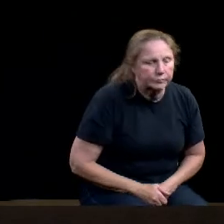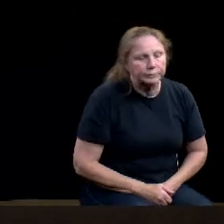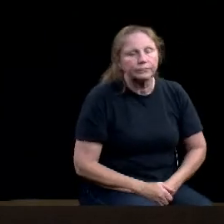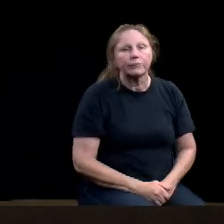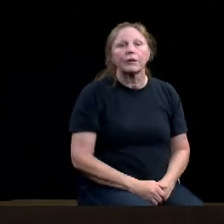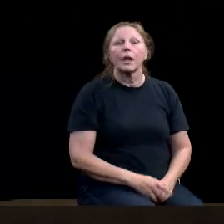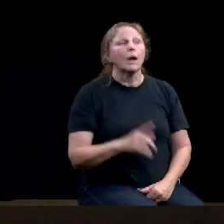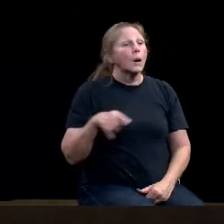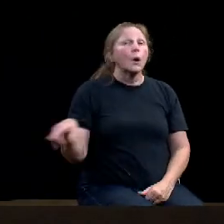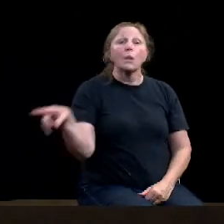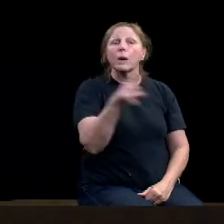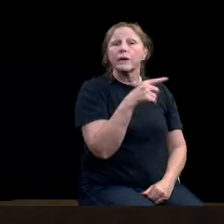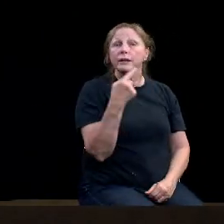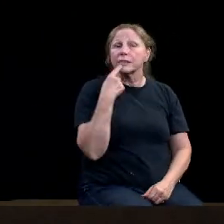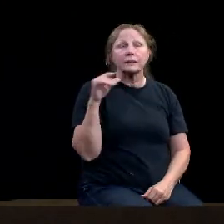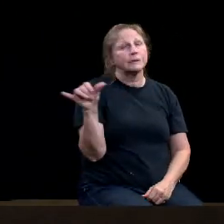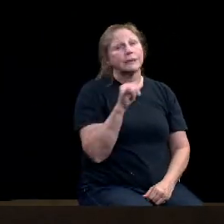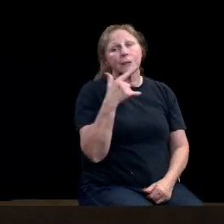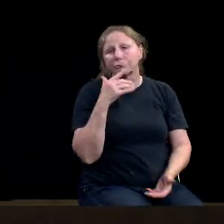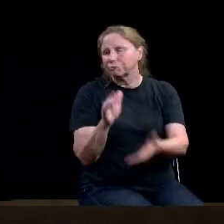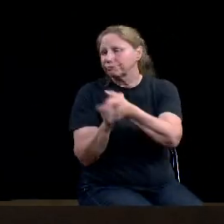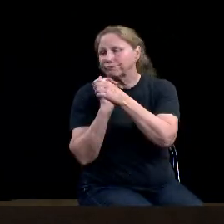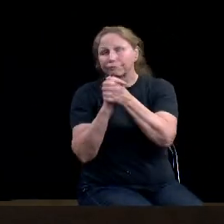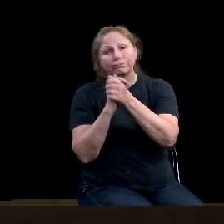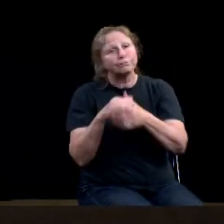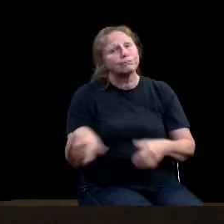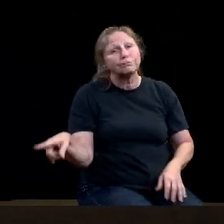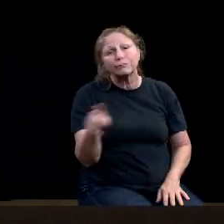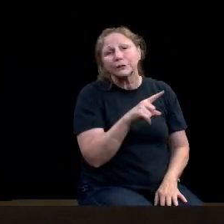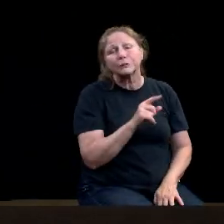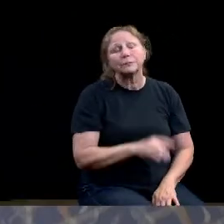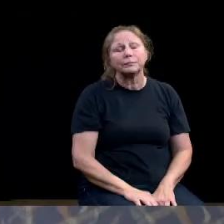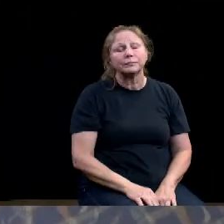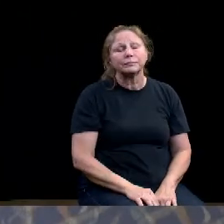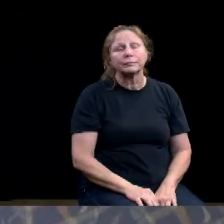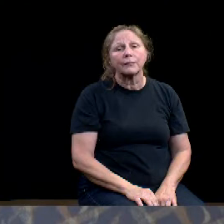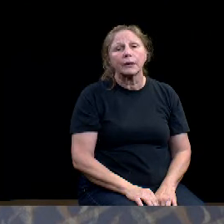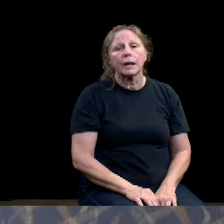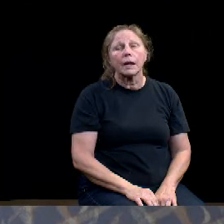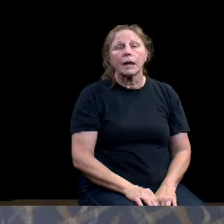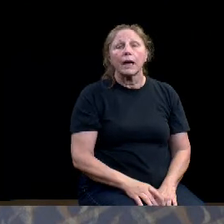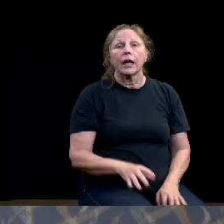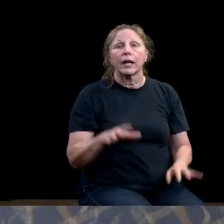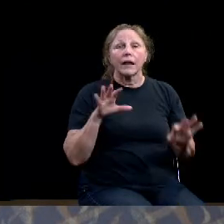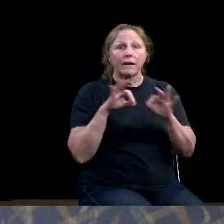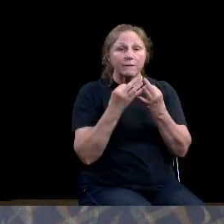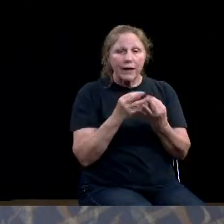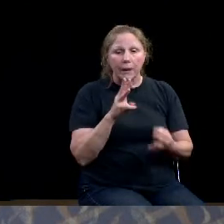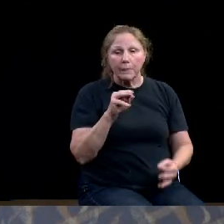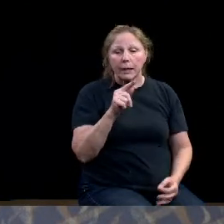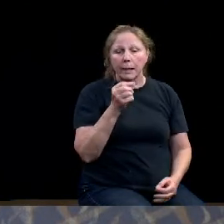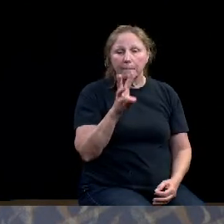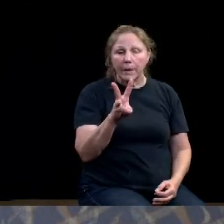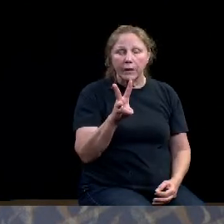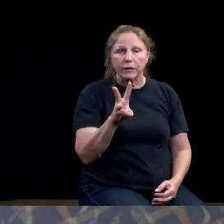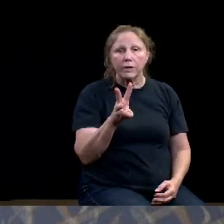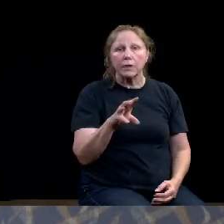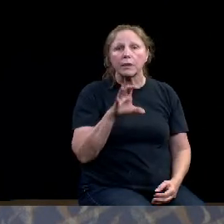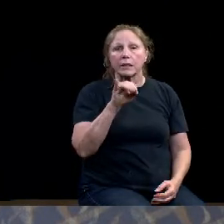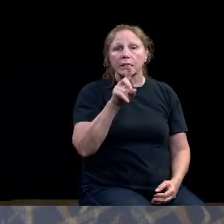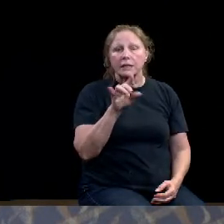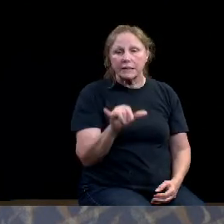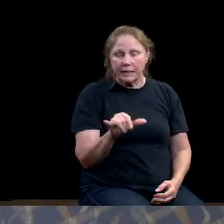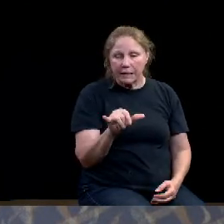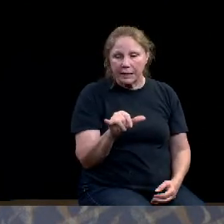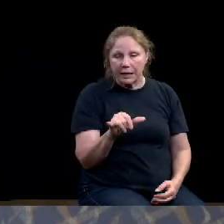Matthew, Cindy, glad you guys are here with us tonight. I know Ilda, Councilmember Sabido mentioned that Ilda couldn't be at home, but you